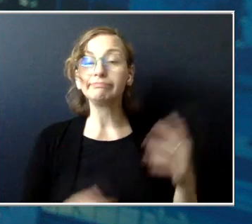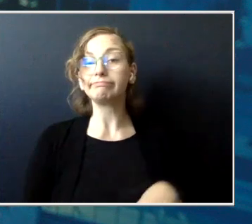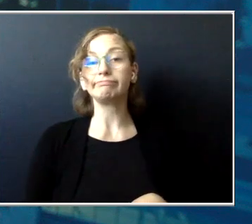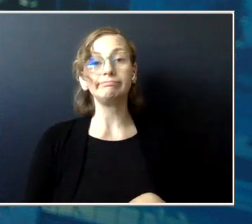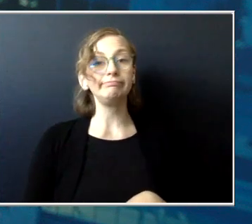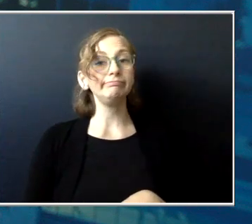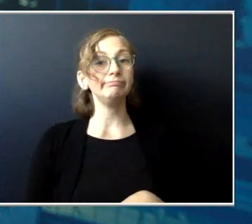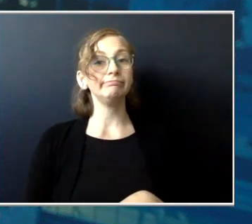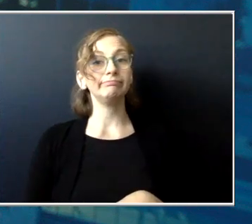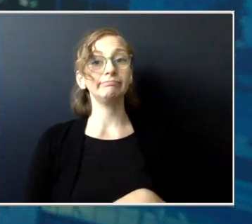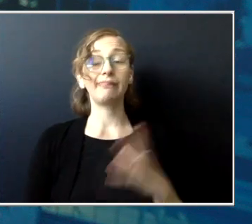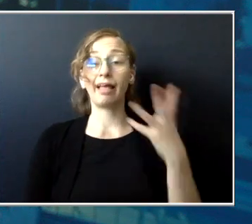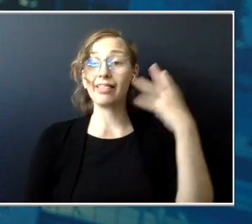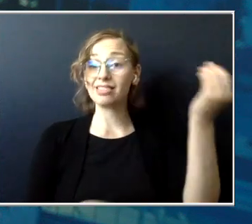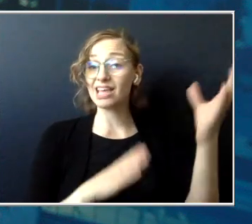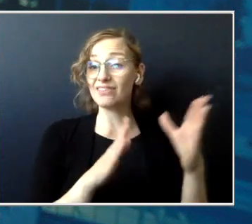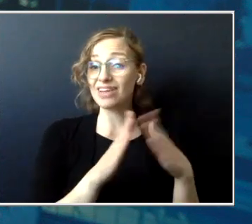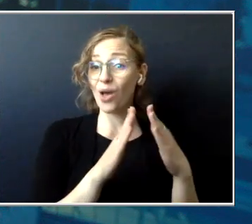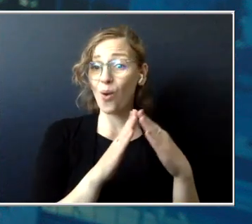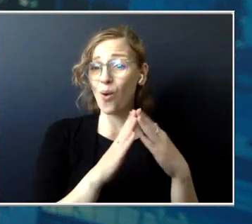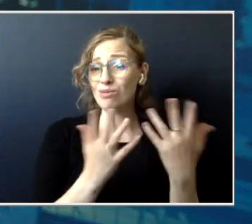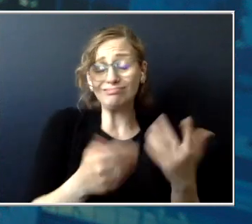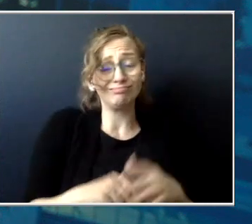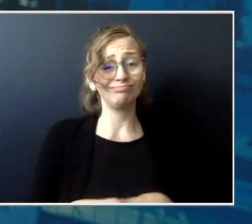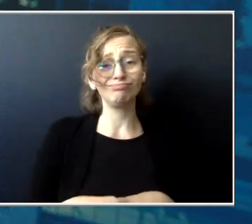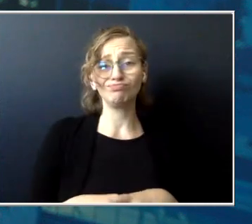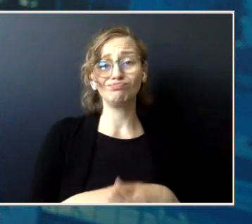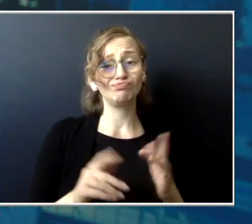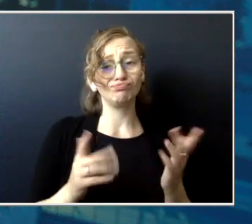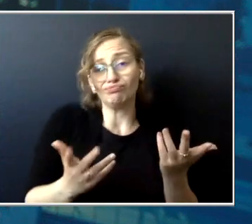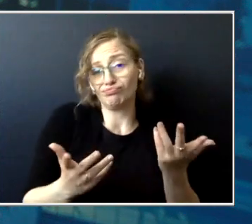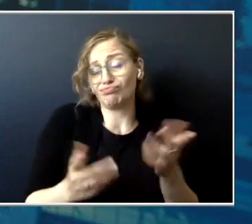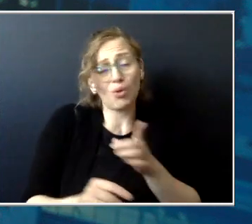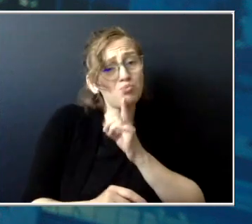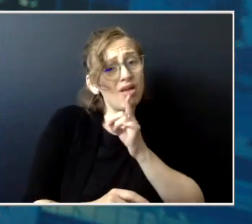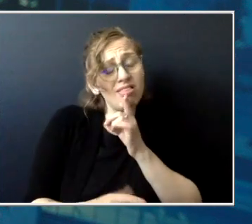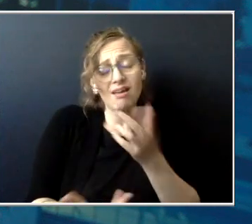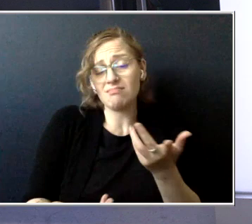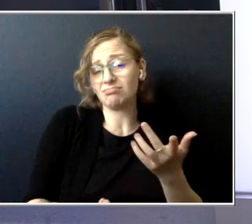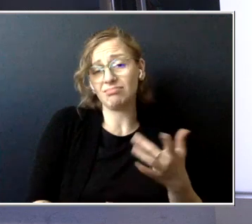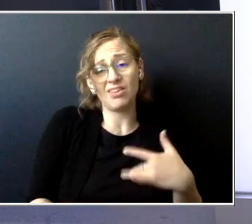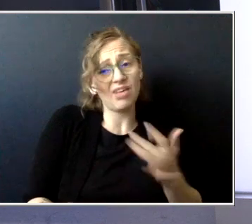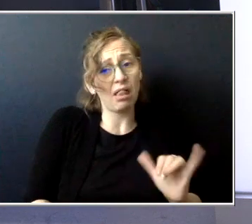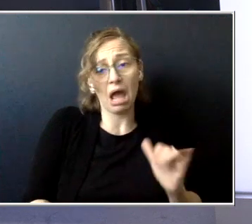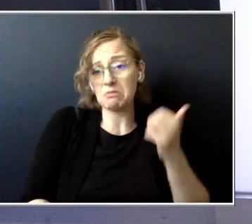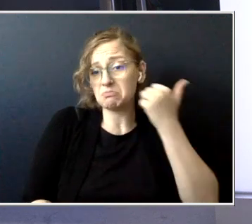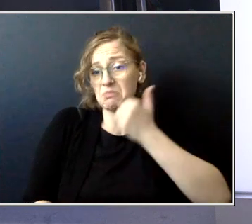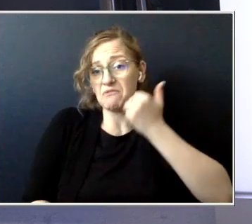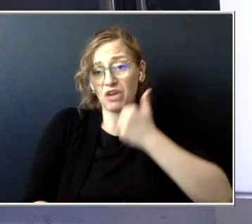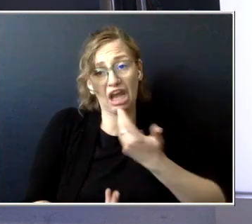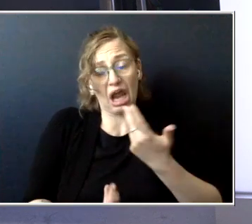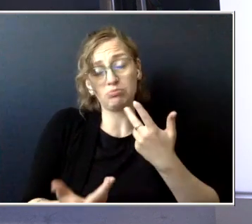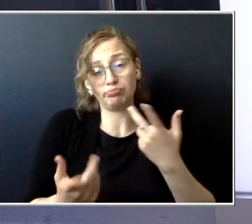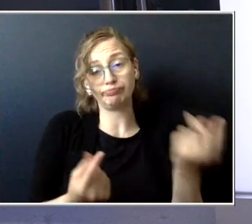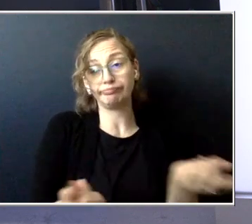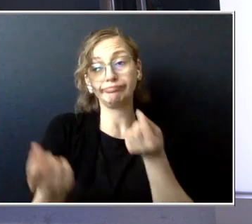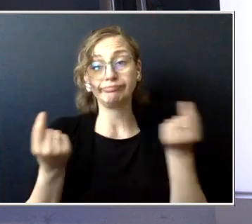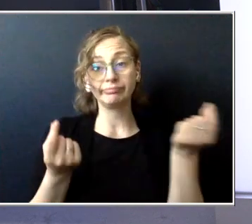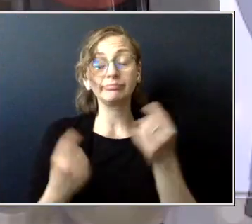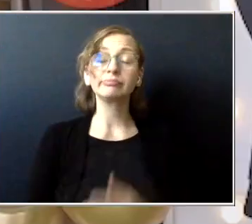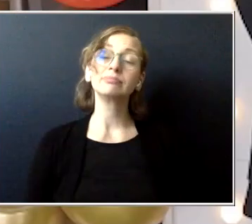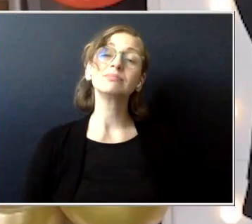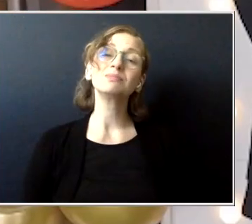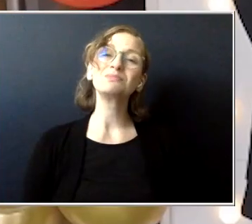town and stuff like that. So it just seemed like everyday thing. All right, great. So you shared some